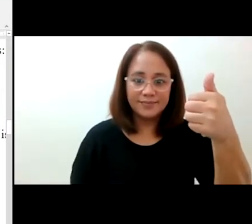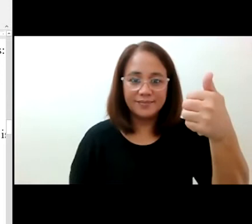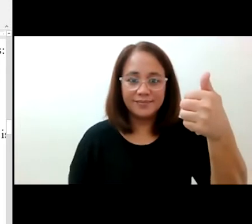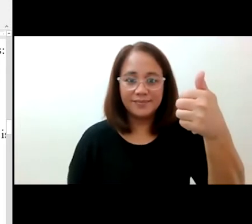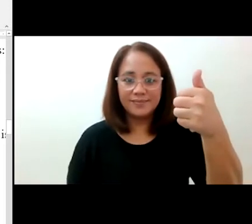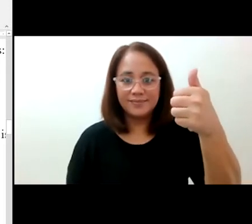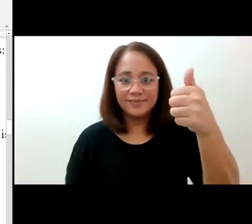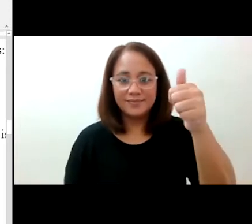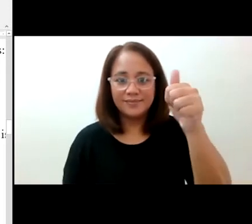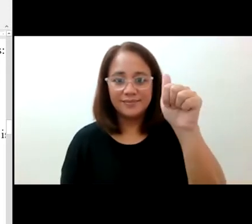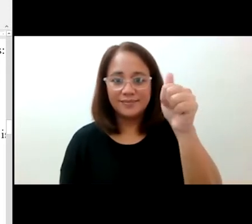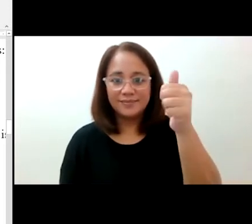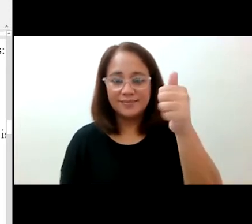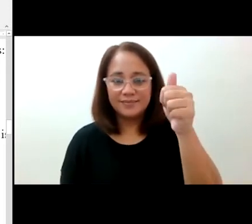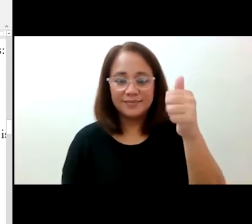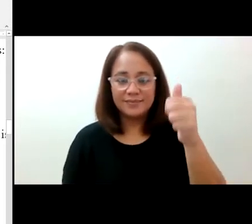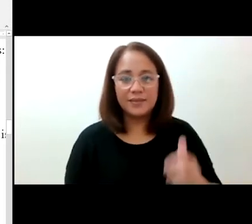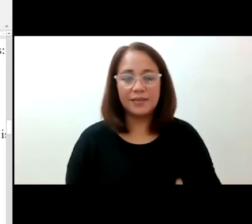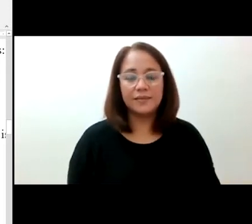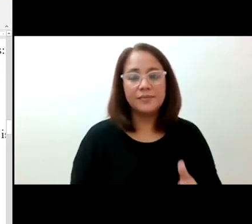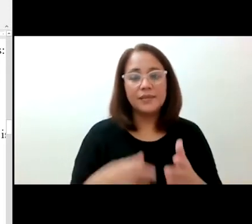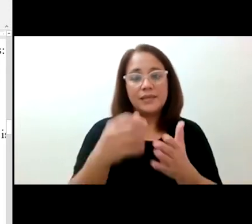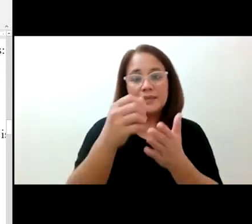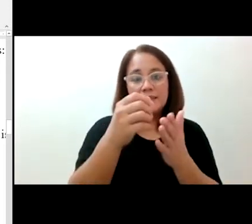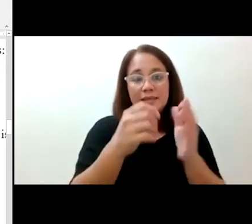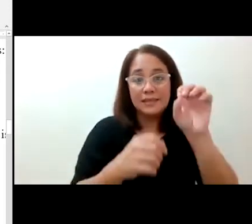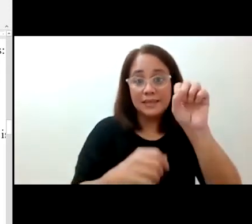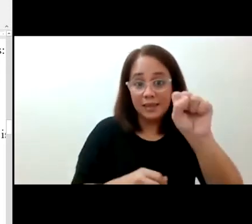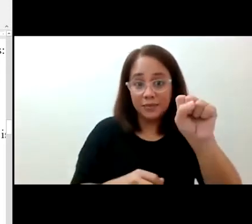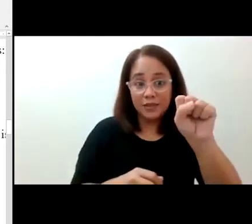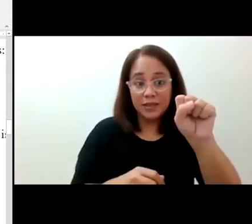So when we say the subject is a person, that's like